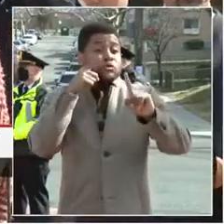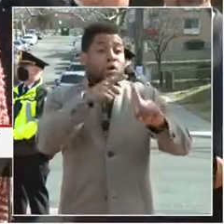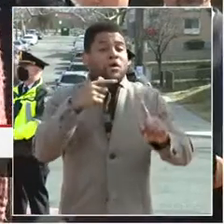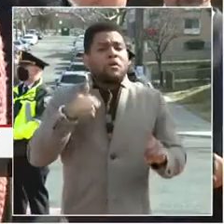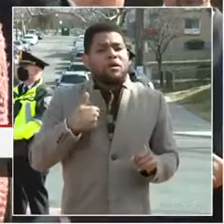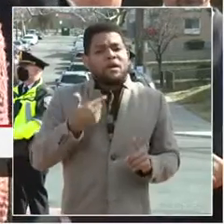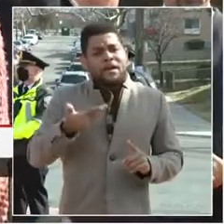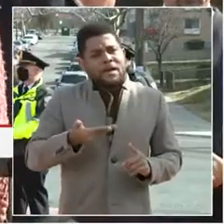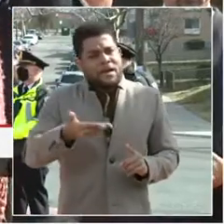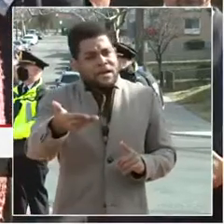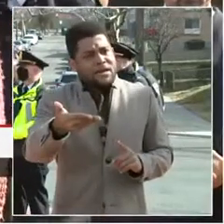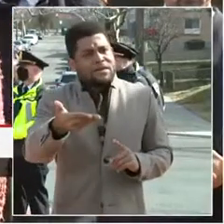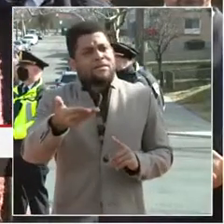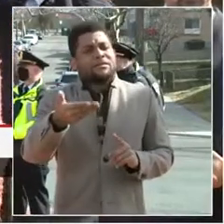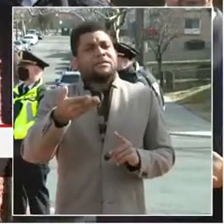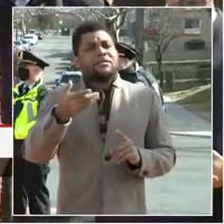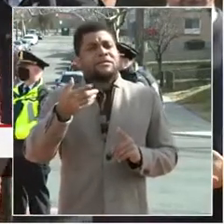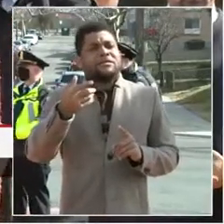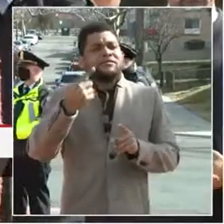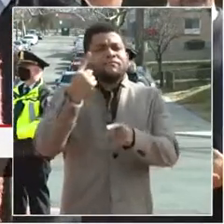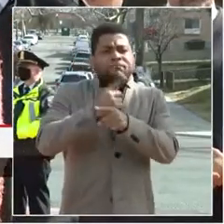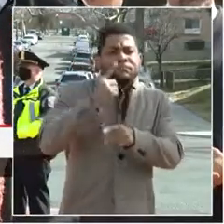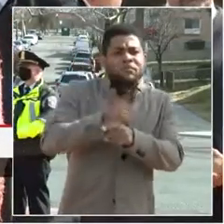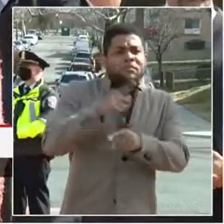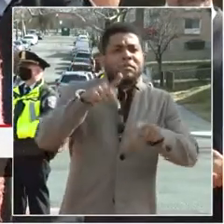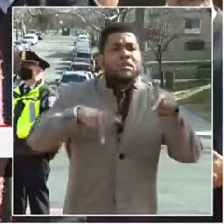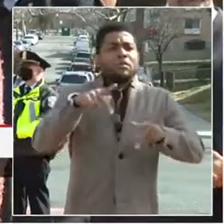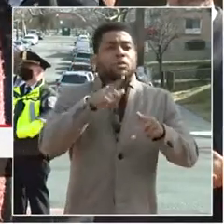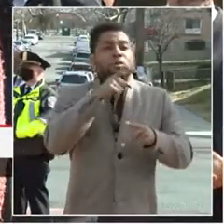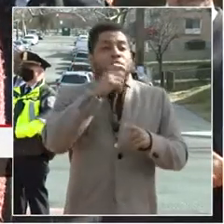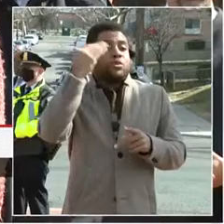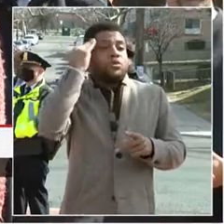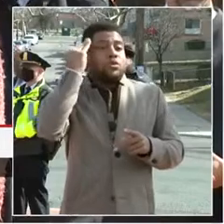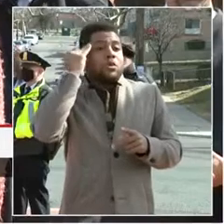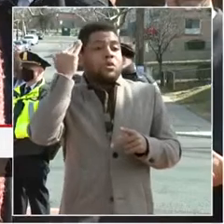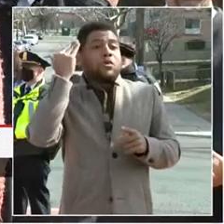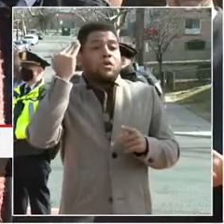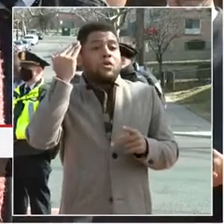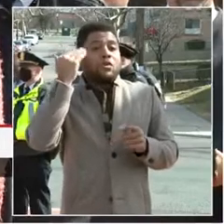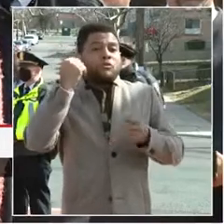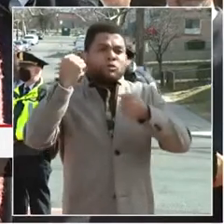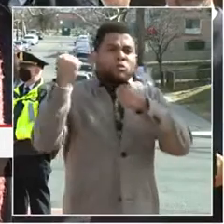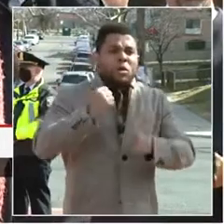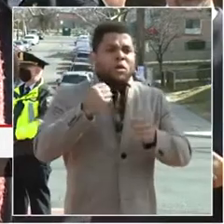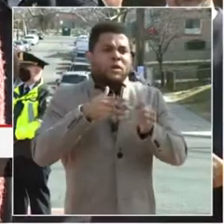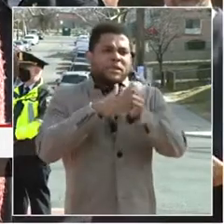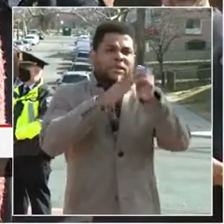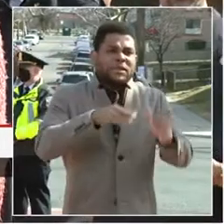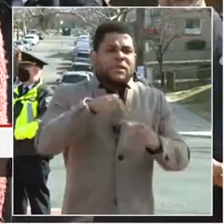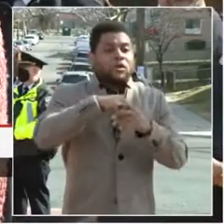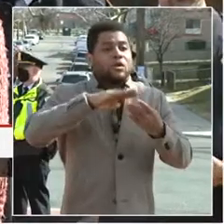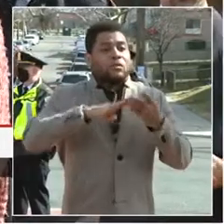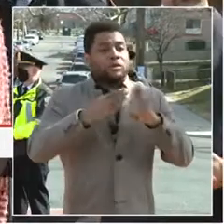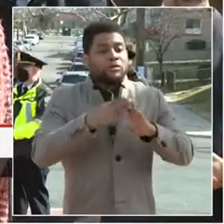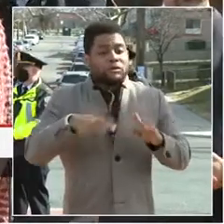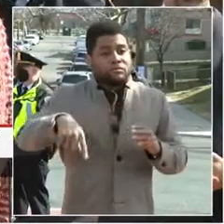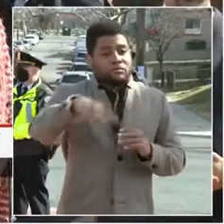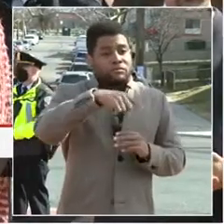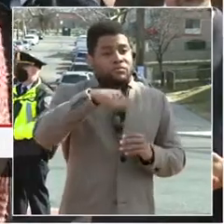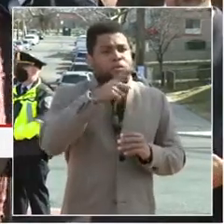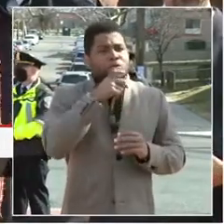or violence interrupters, people who are known in the community, who are leaders in the community, who can help